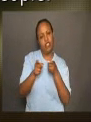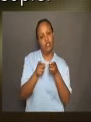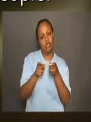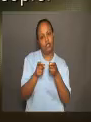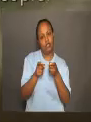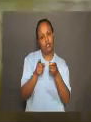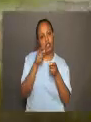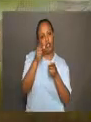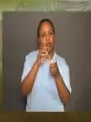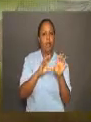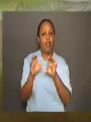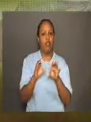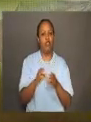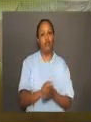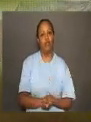controlling power.